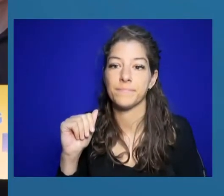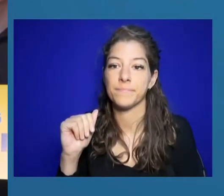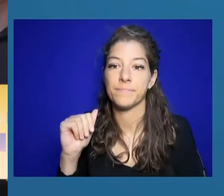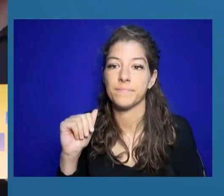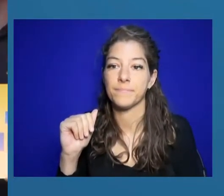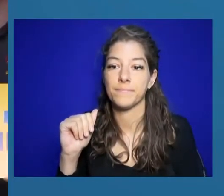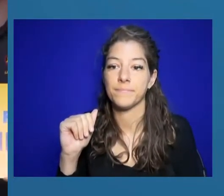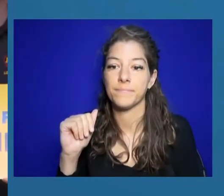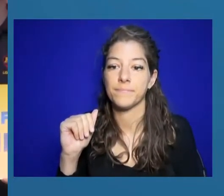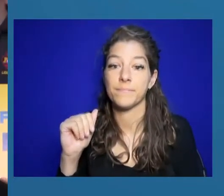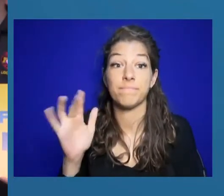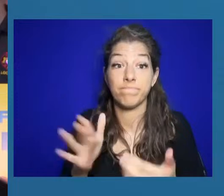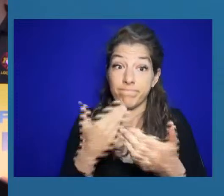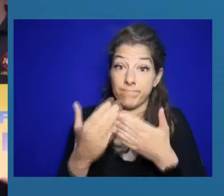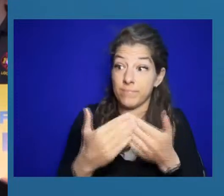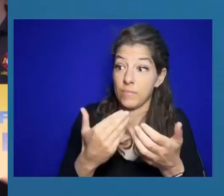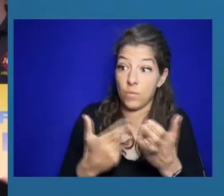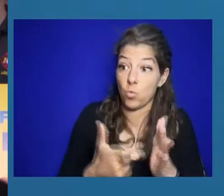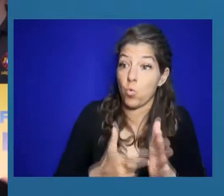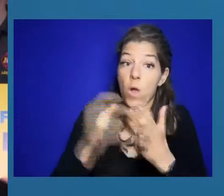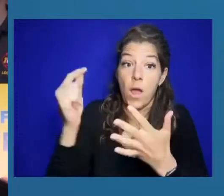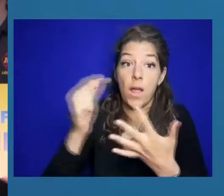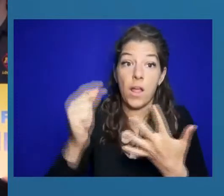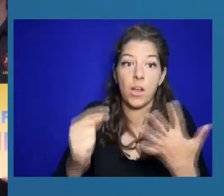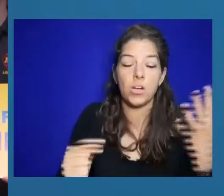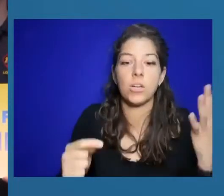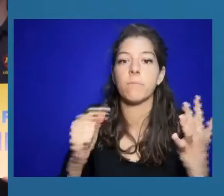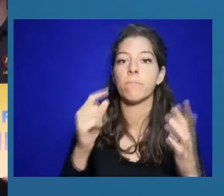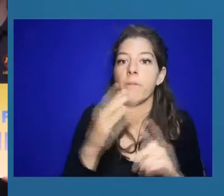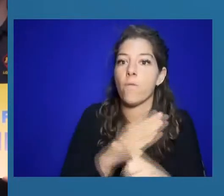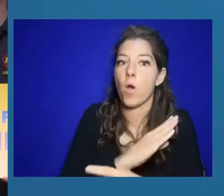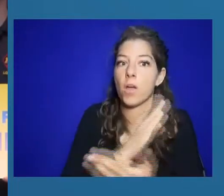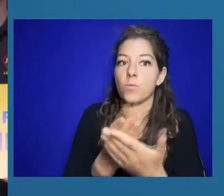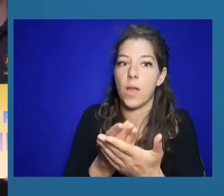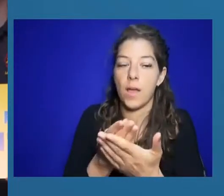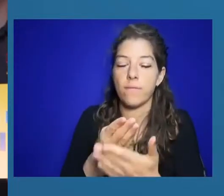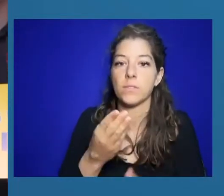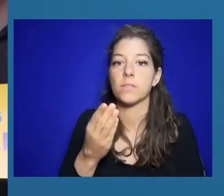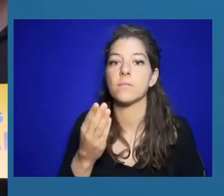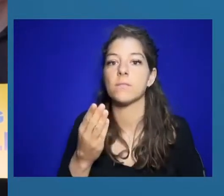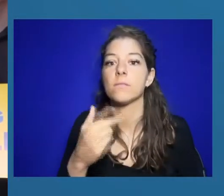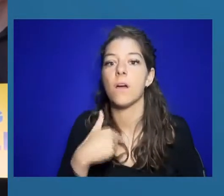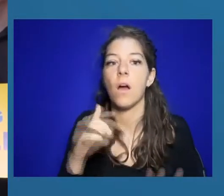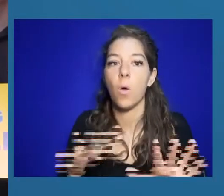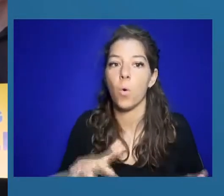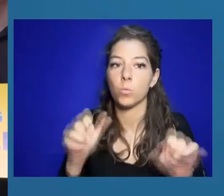No matter what it takes. Just before I came here, I hosted